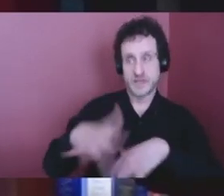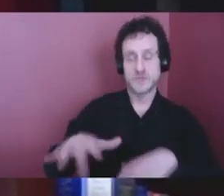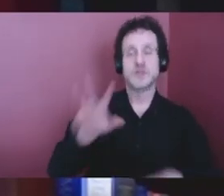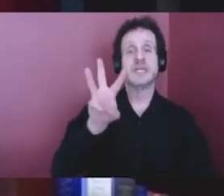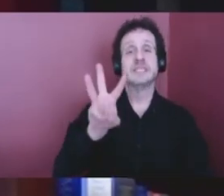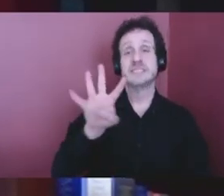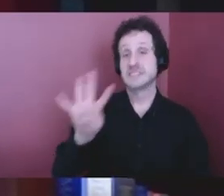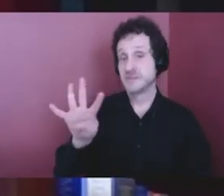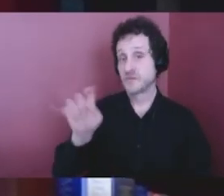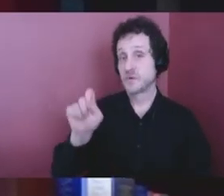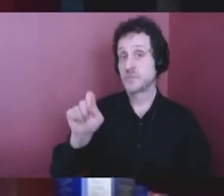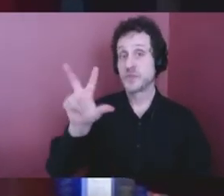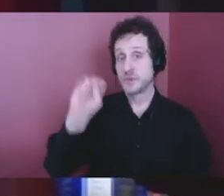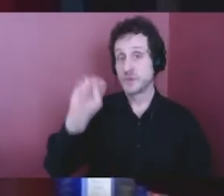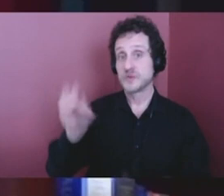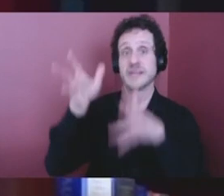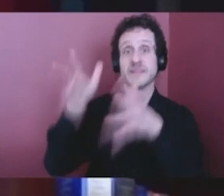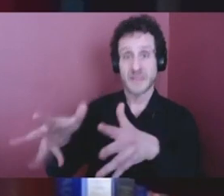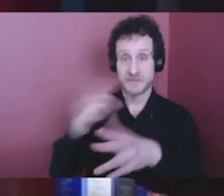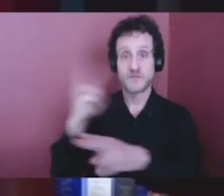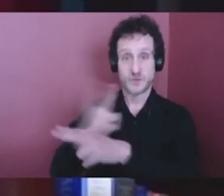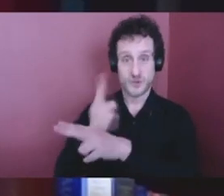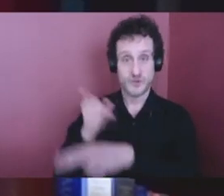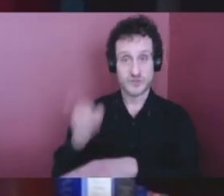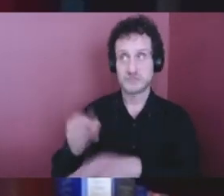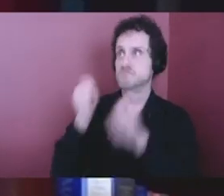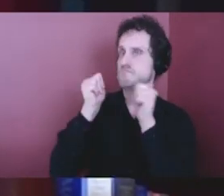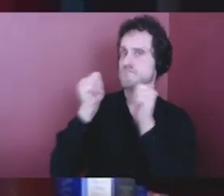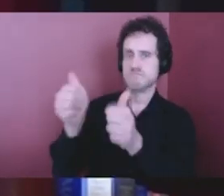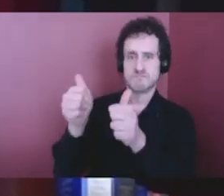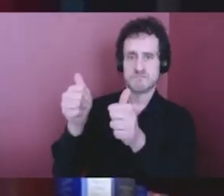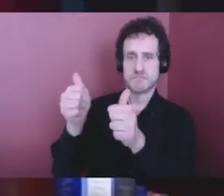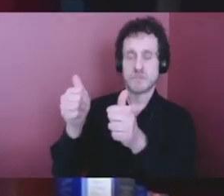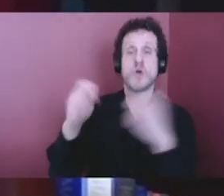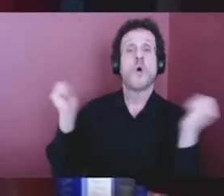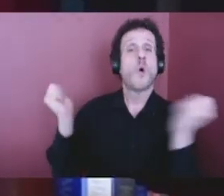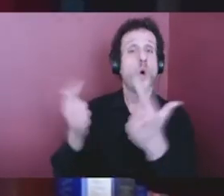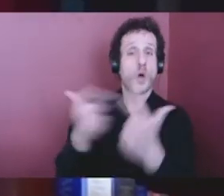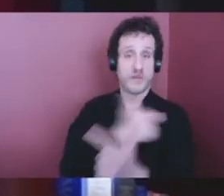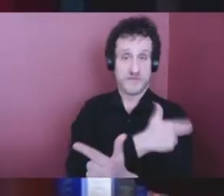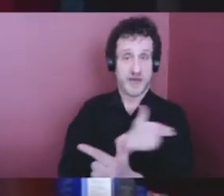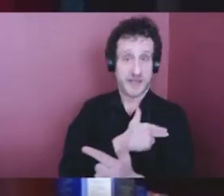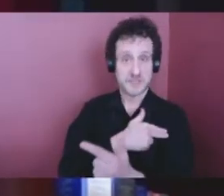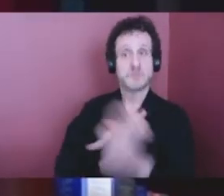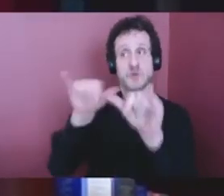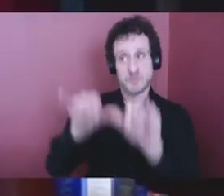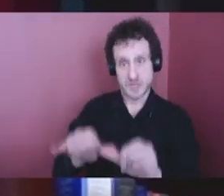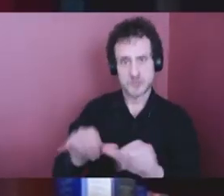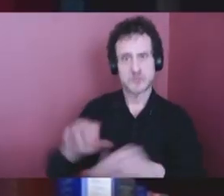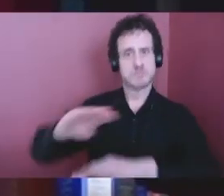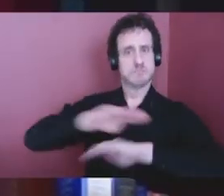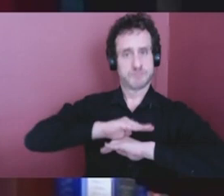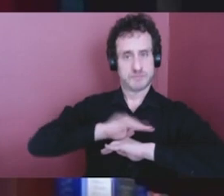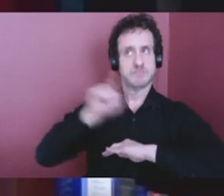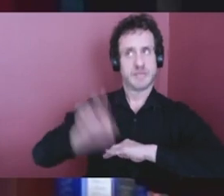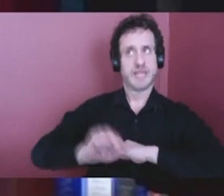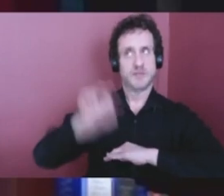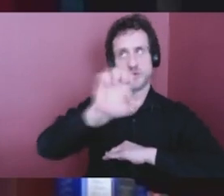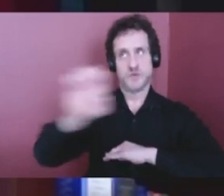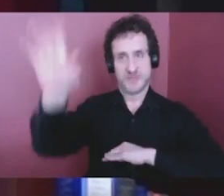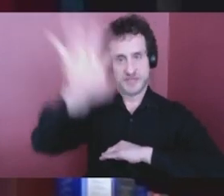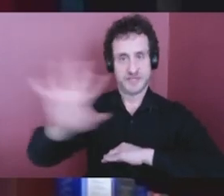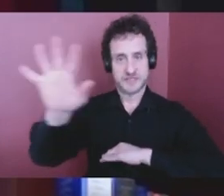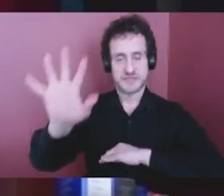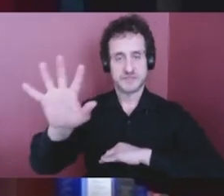64.3%. So far, all hospital metrics are being met in the Northeast region. In the